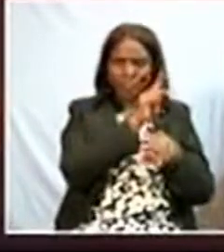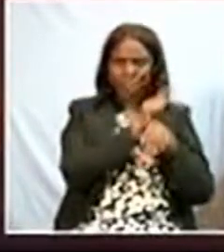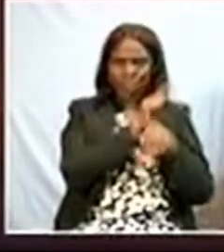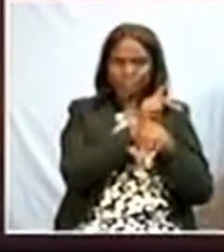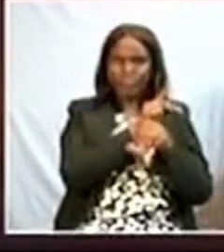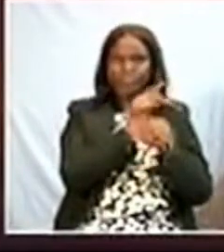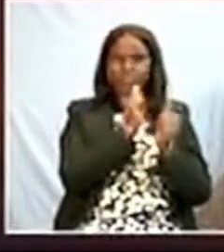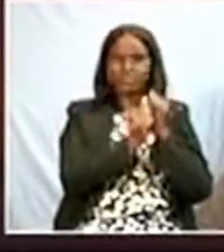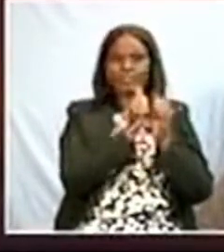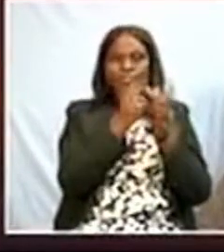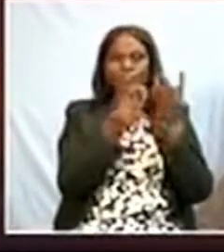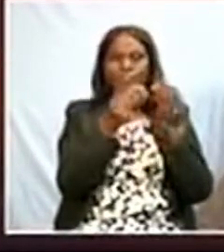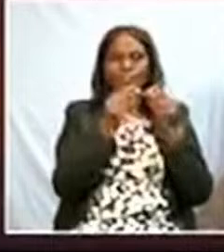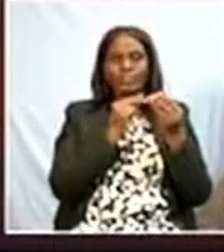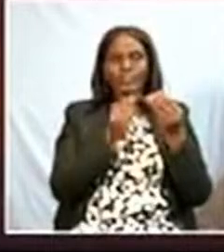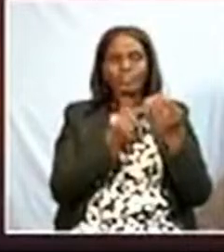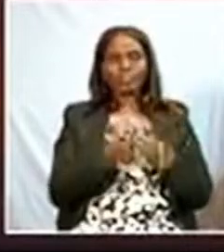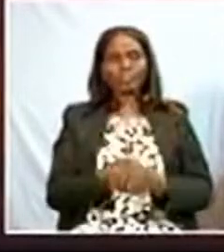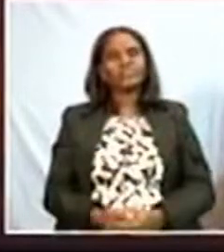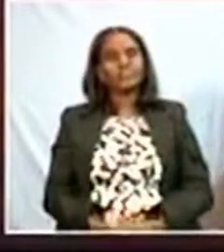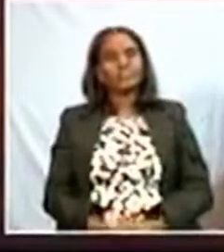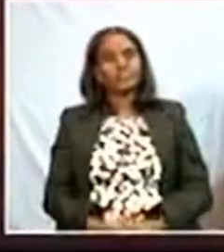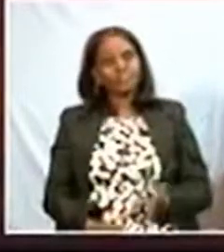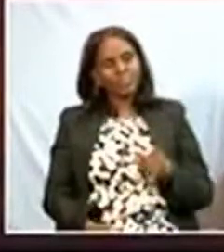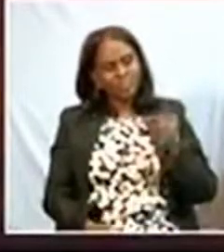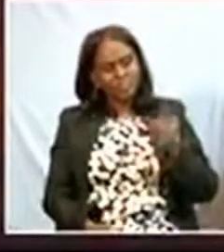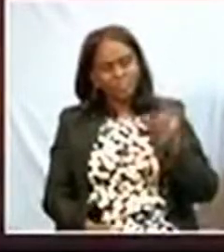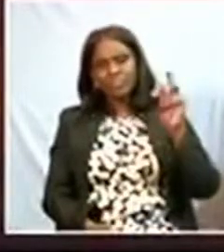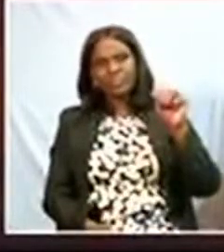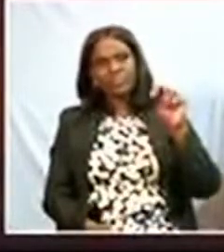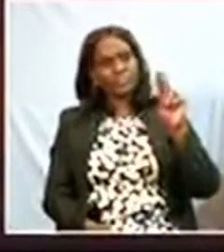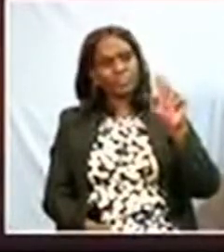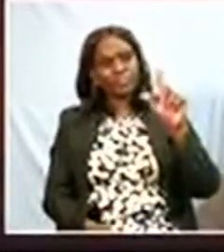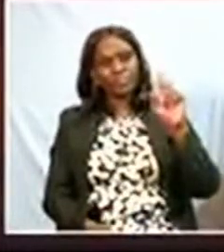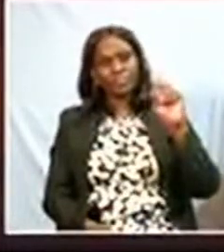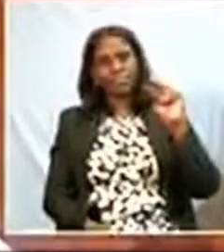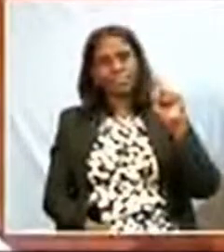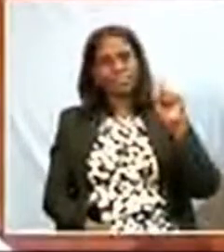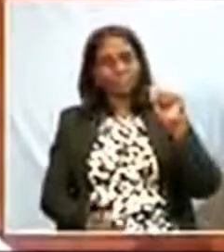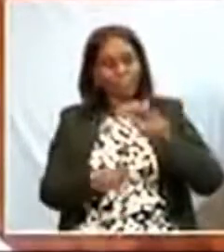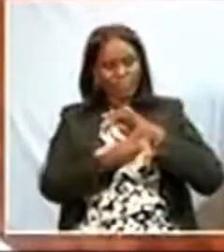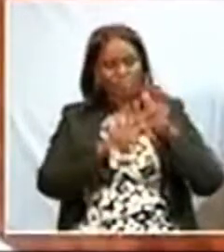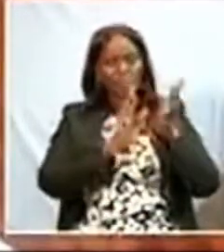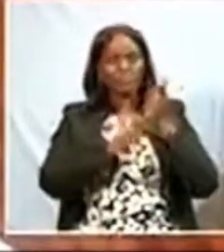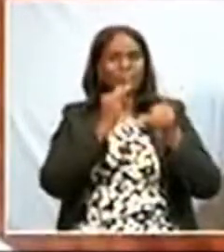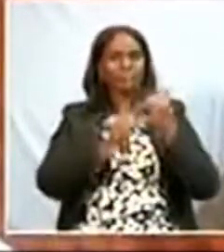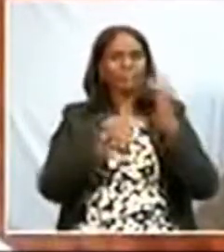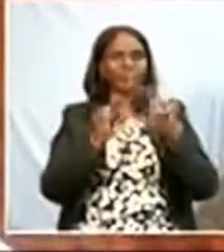us. When was the Mulenga Primary School completed?